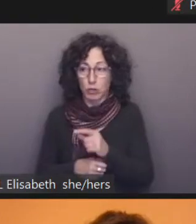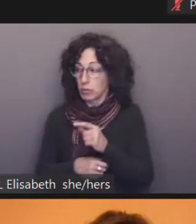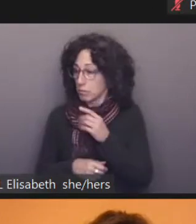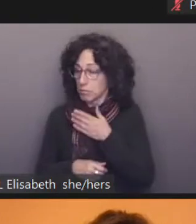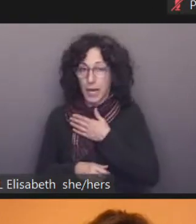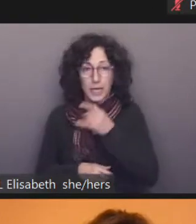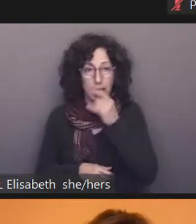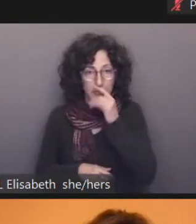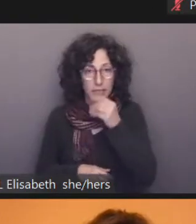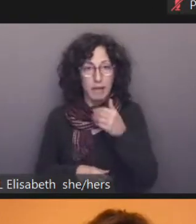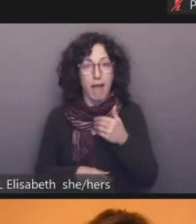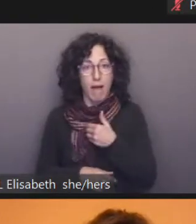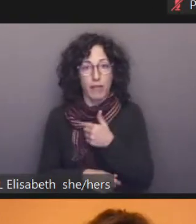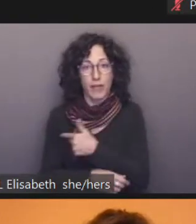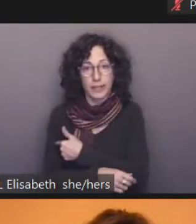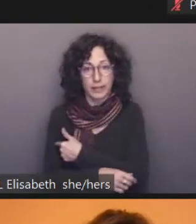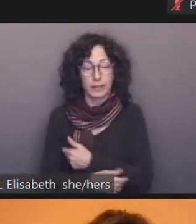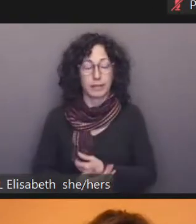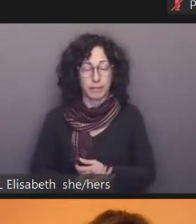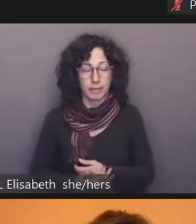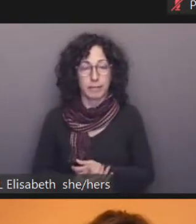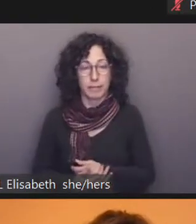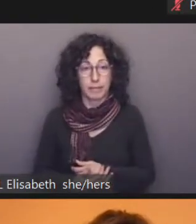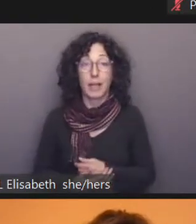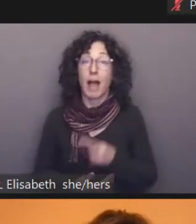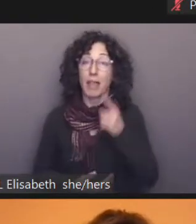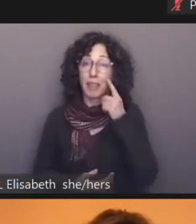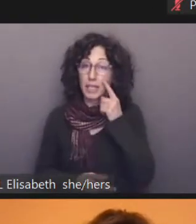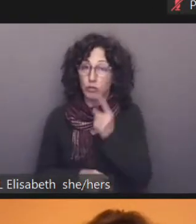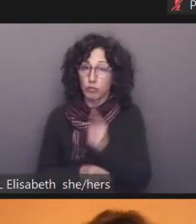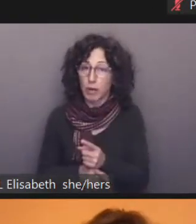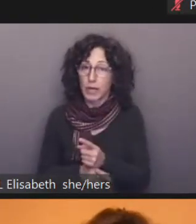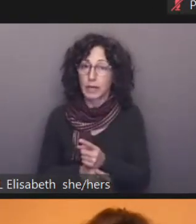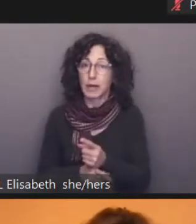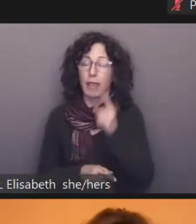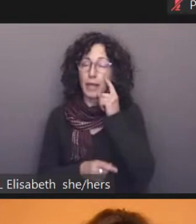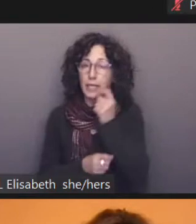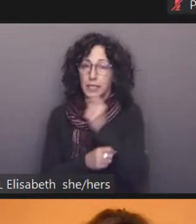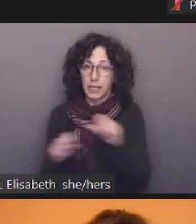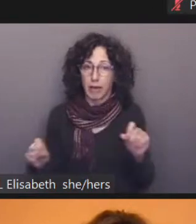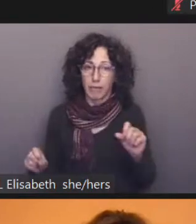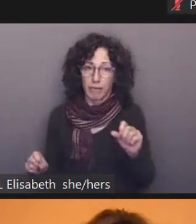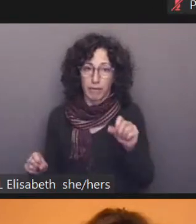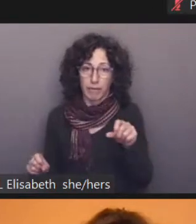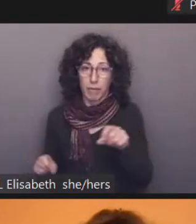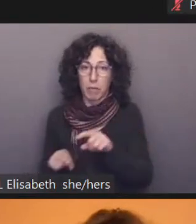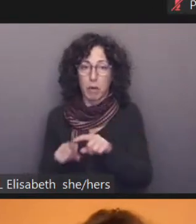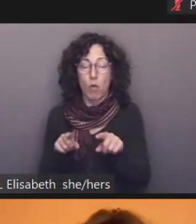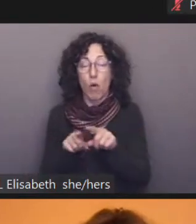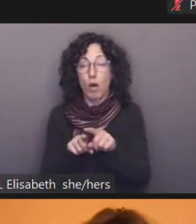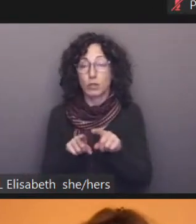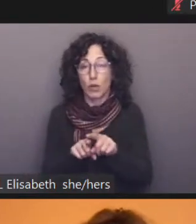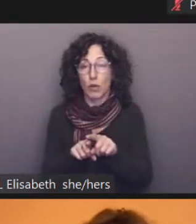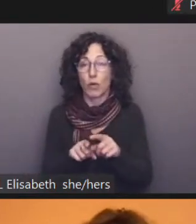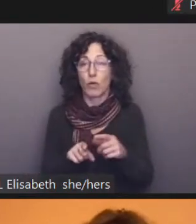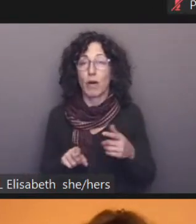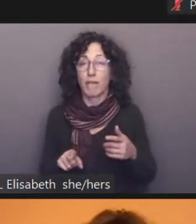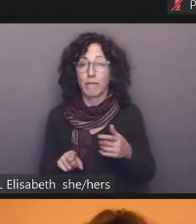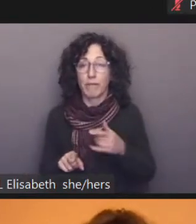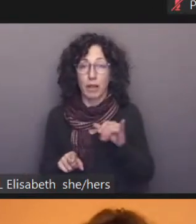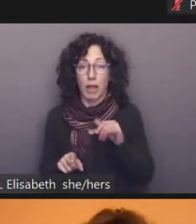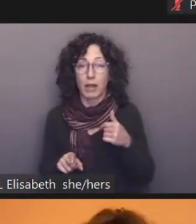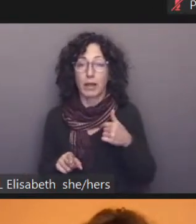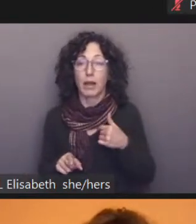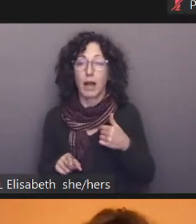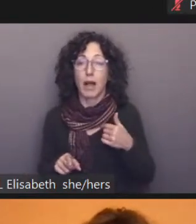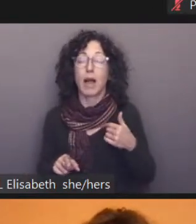So it is not only something that I think is right and safe for them, but it's also something that I would have my own children